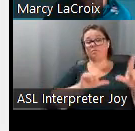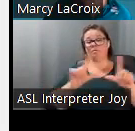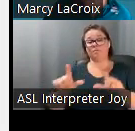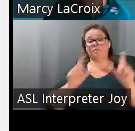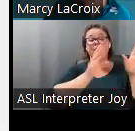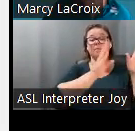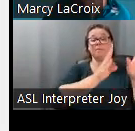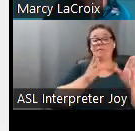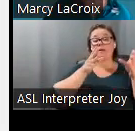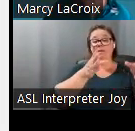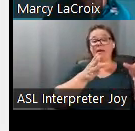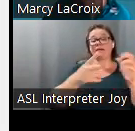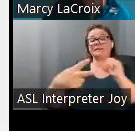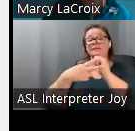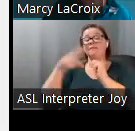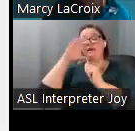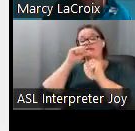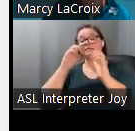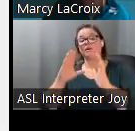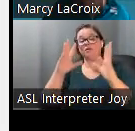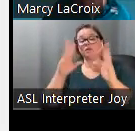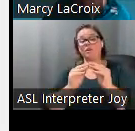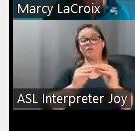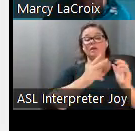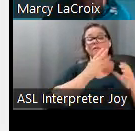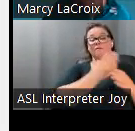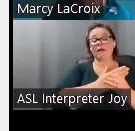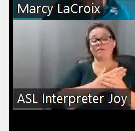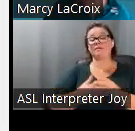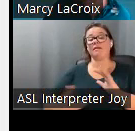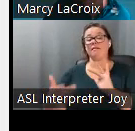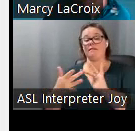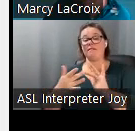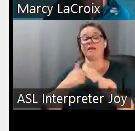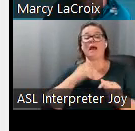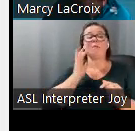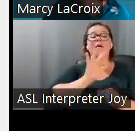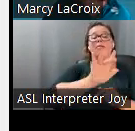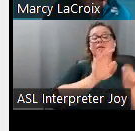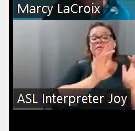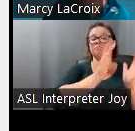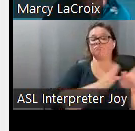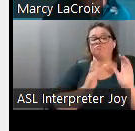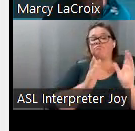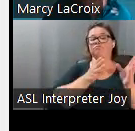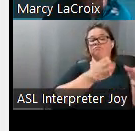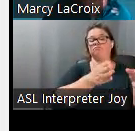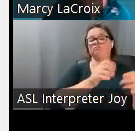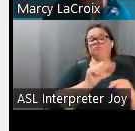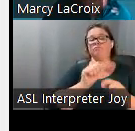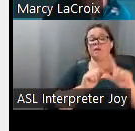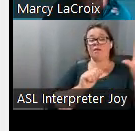saved estimators, sessions, files, and contacts. And I'm going to click into this planning paths, this upper left-hand